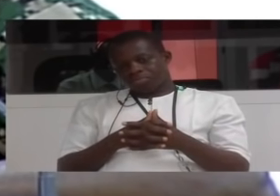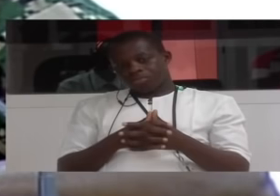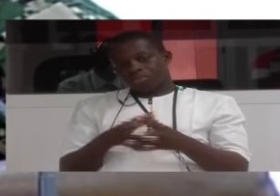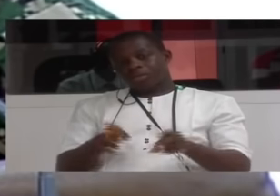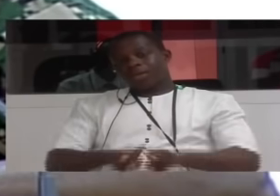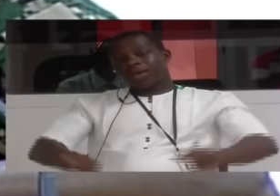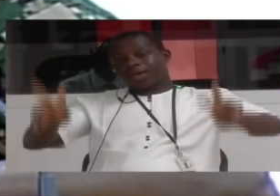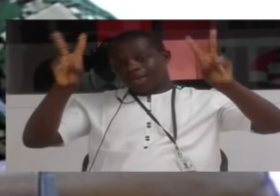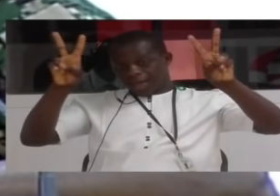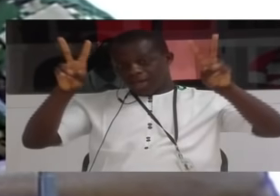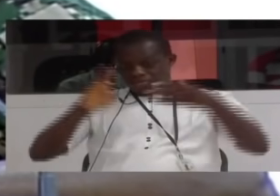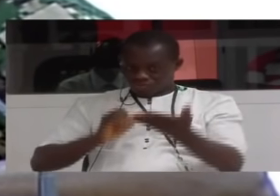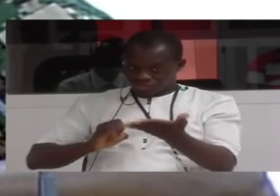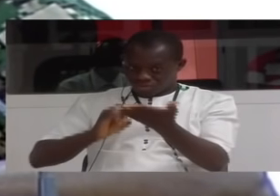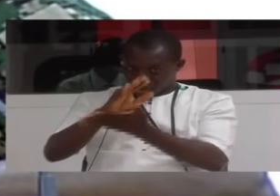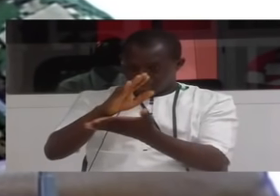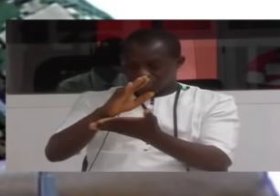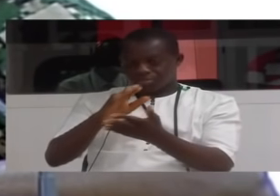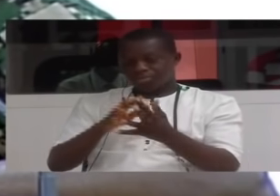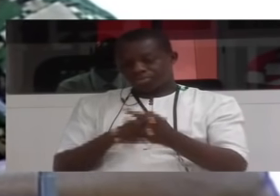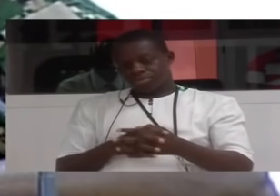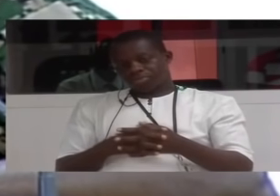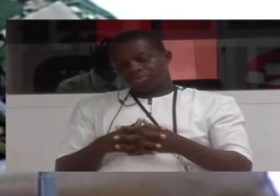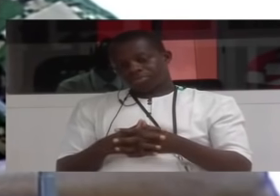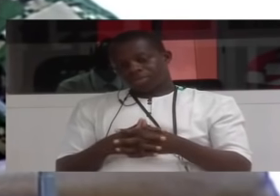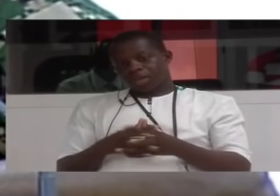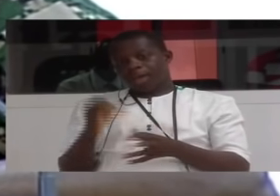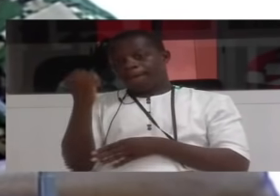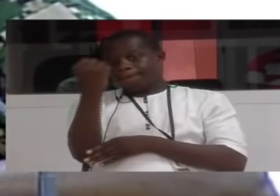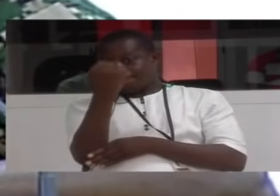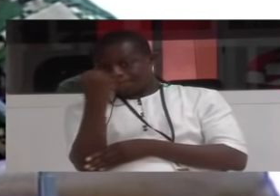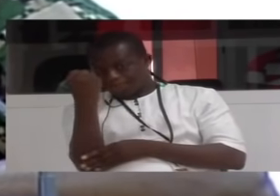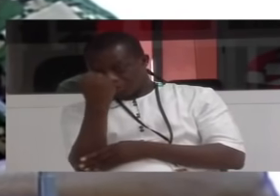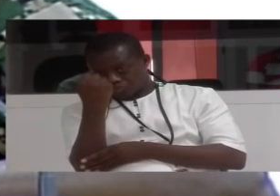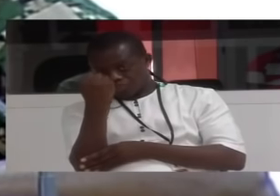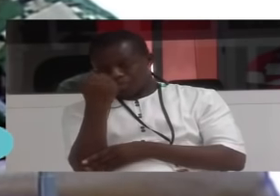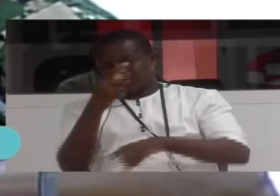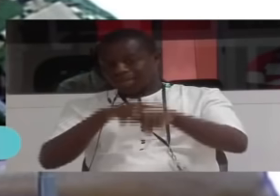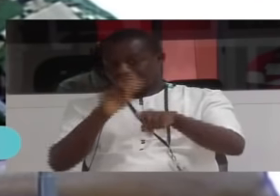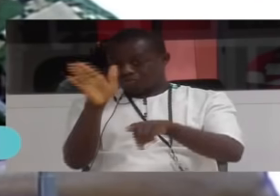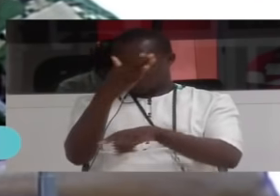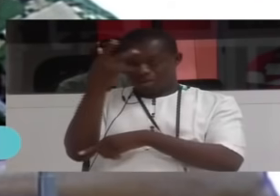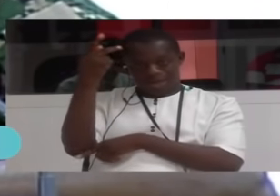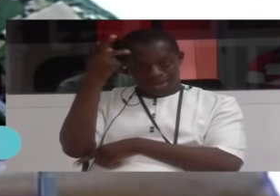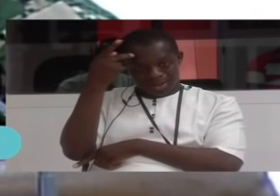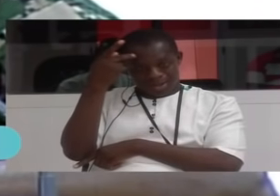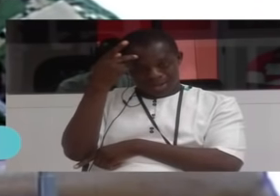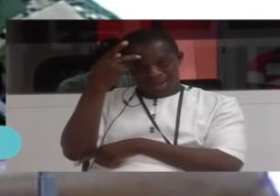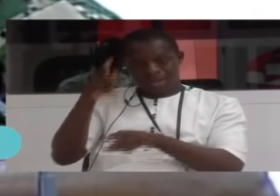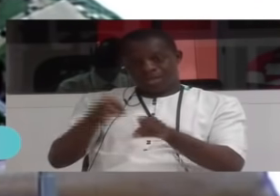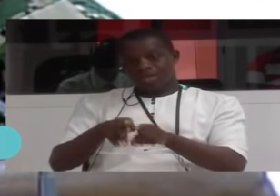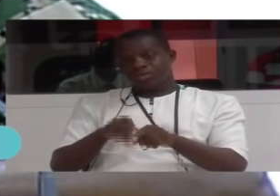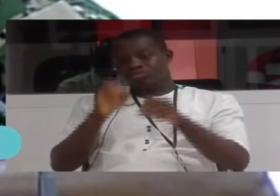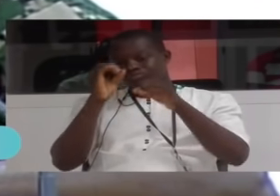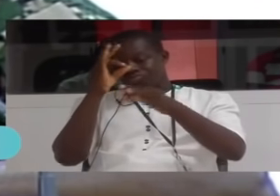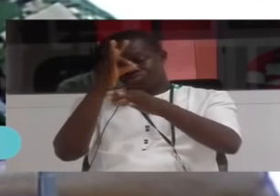Yaya Jame mo joxe cadeau gi. Yaya Jame gave the order. Ndax te bañ deme Kanilay defon nañ fa briefing